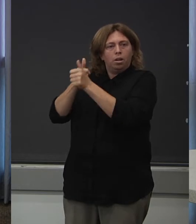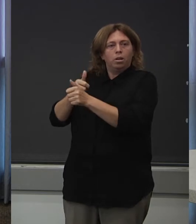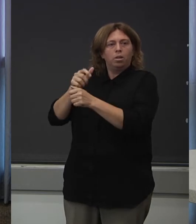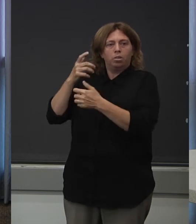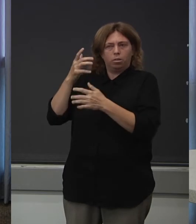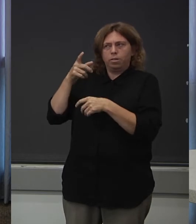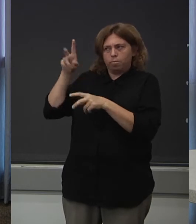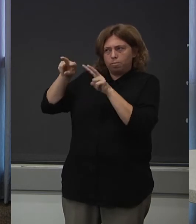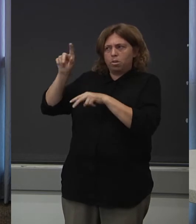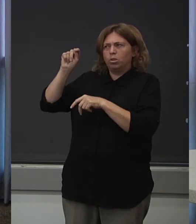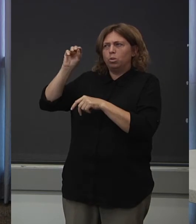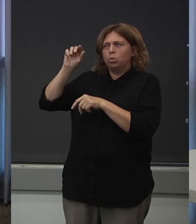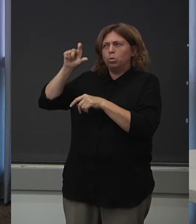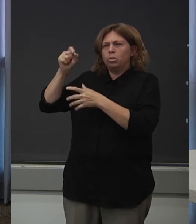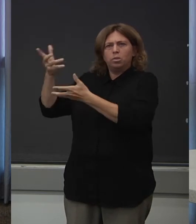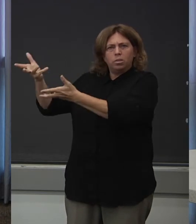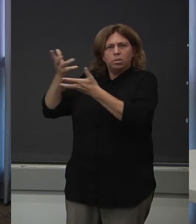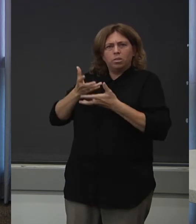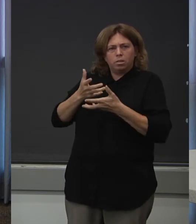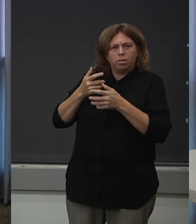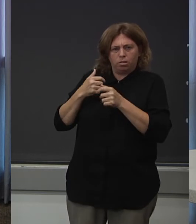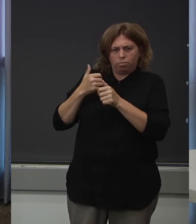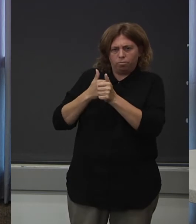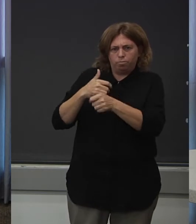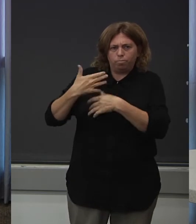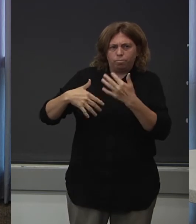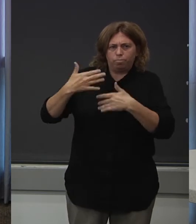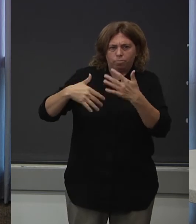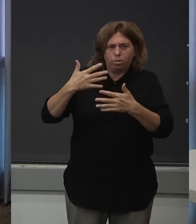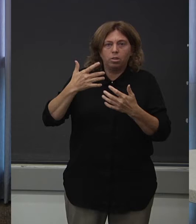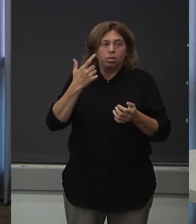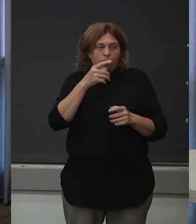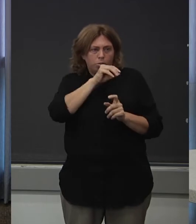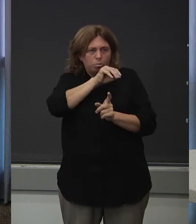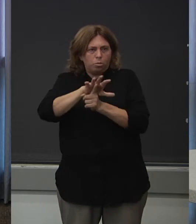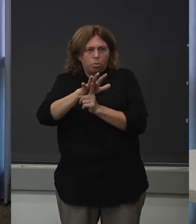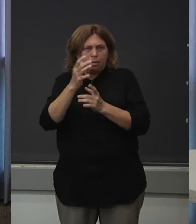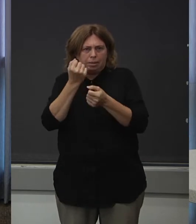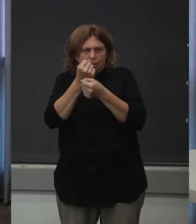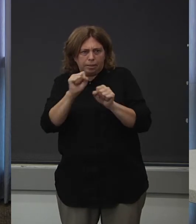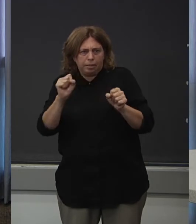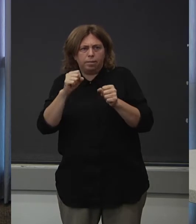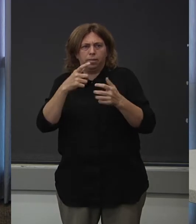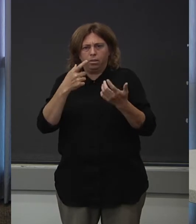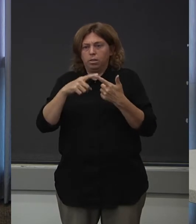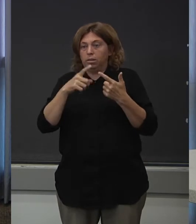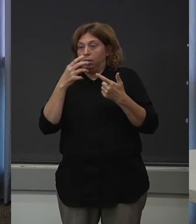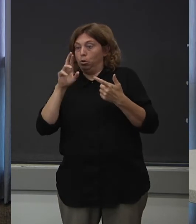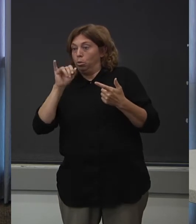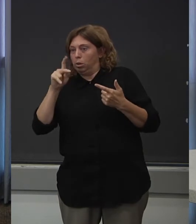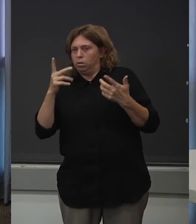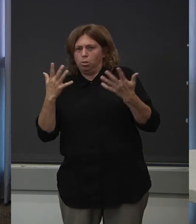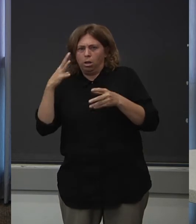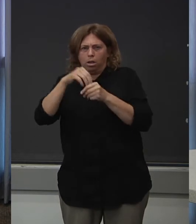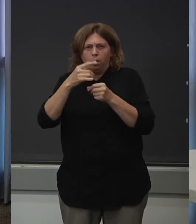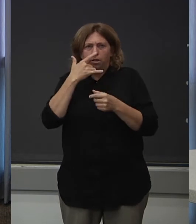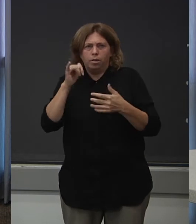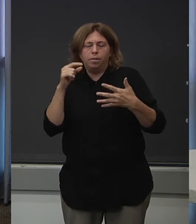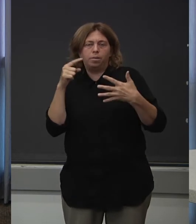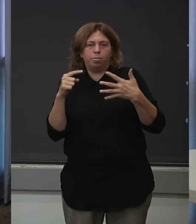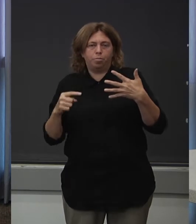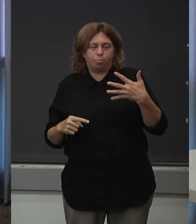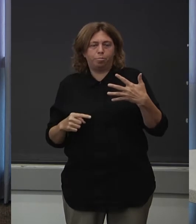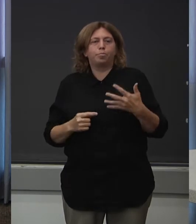at a worker who is exposed to a safety and health risk. Right now, in our approach to